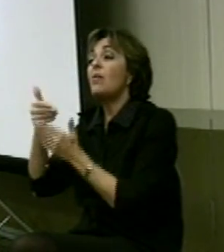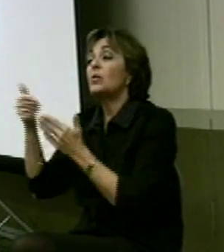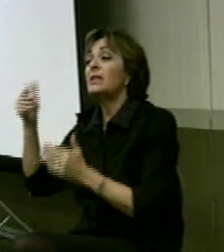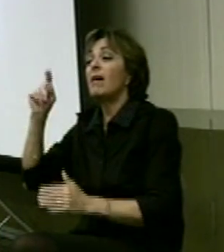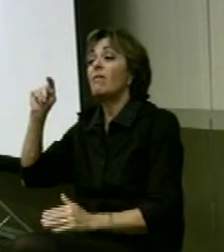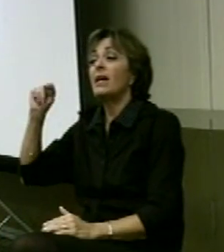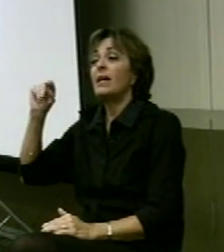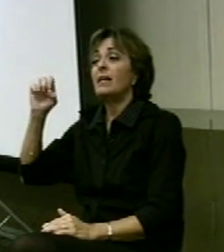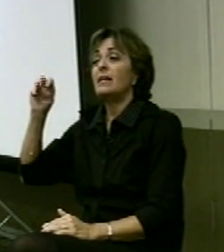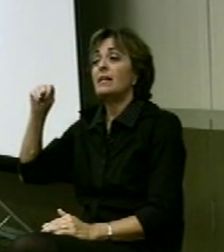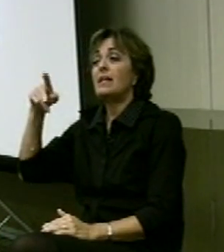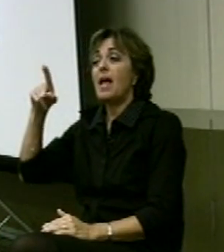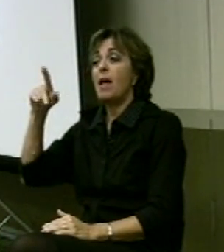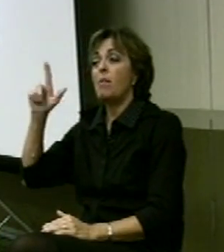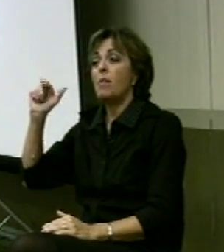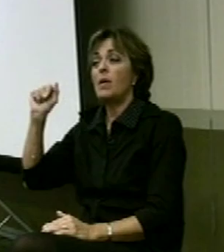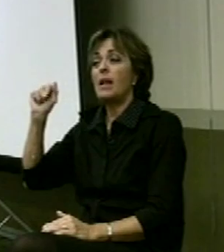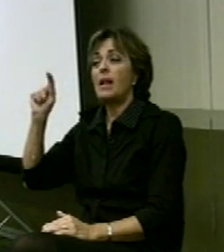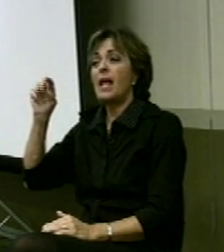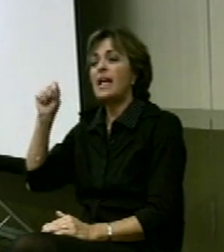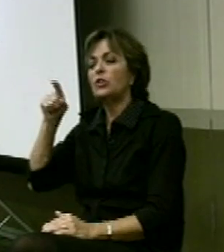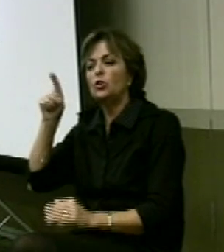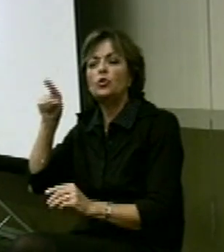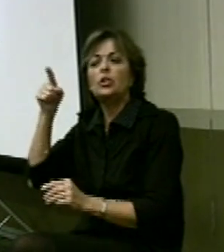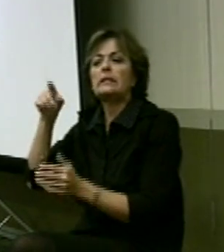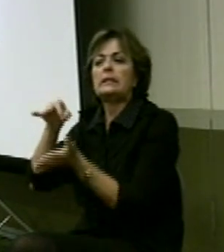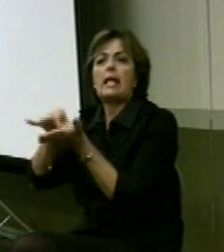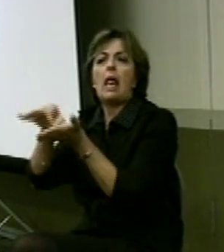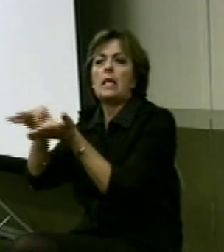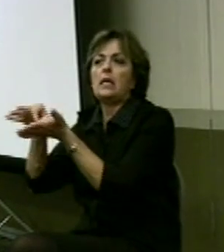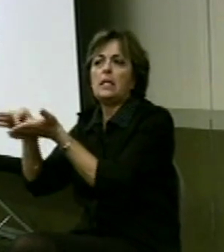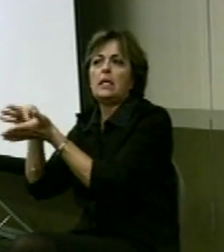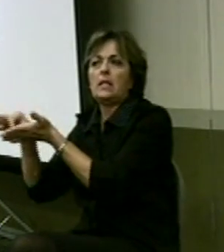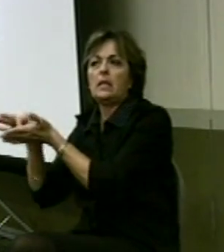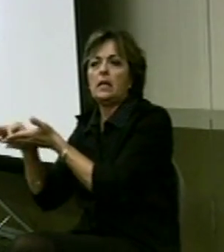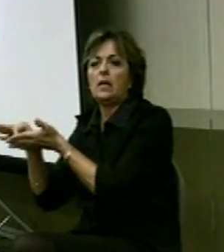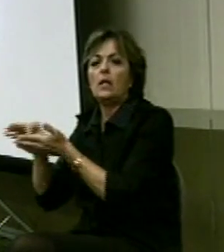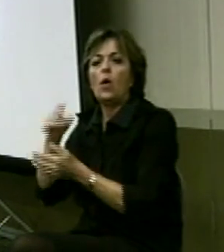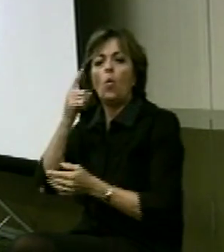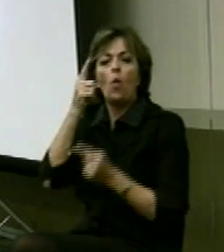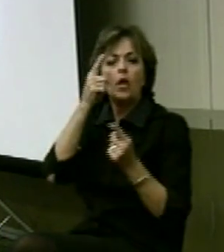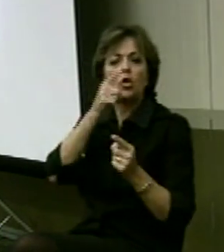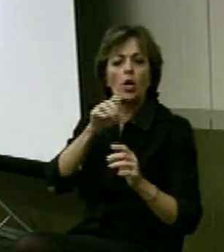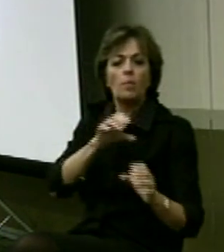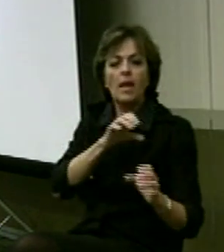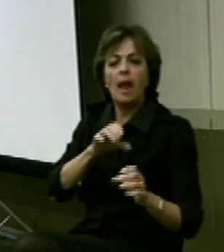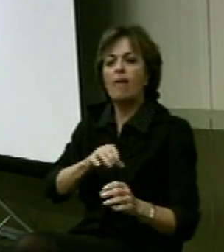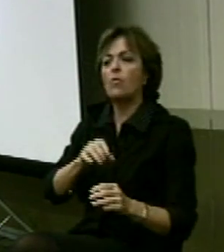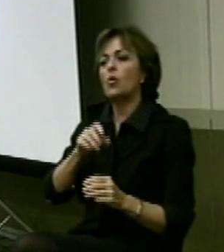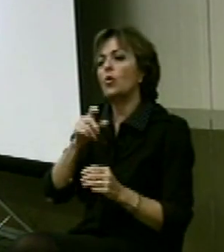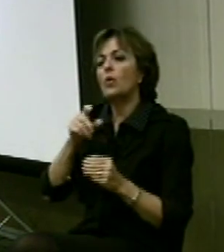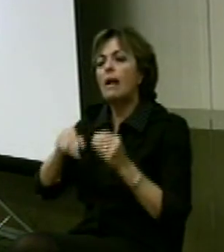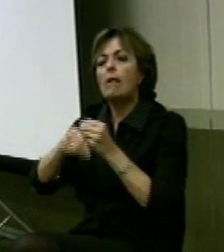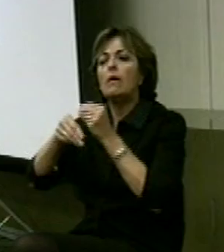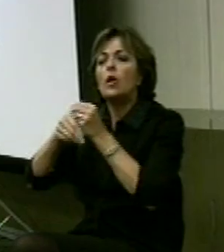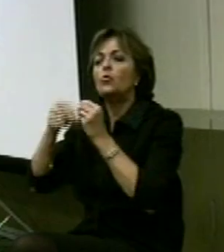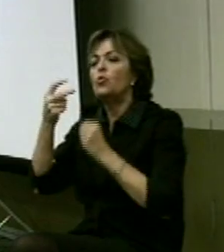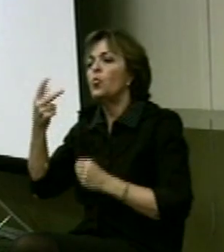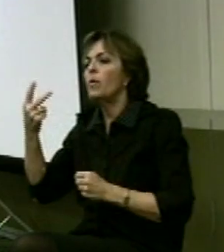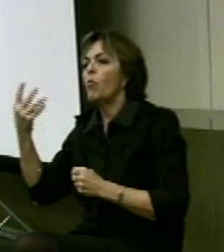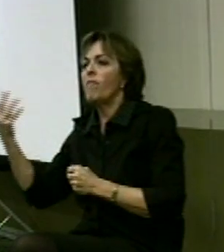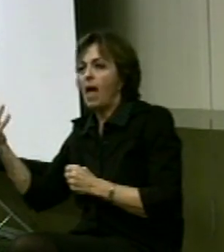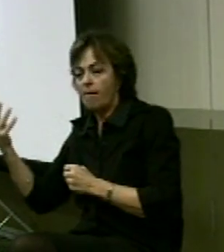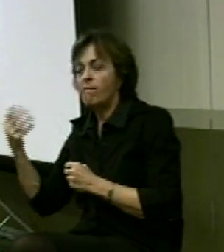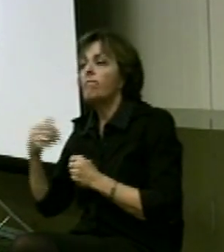other stuff, we have templates with just, where you're just basically just tallying. And those are from 1 target behavior to 2 to 3 to 4